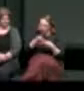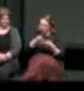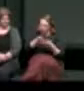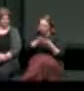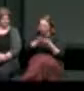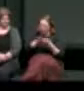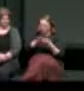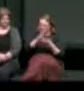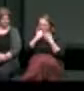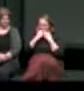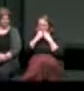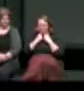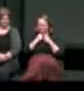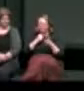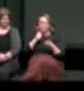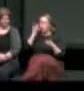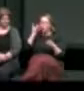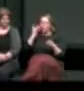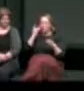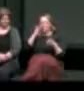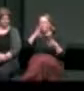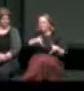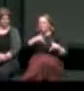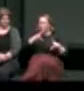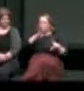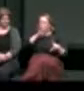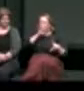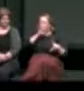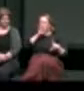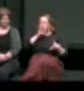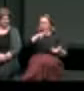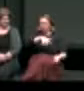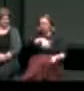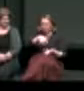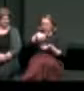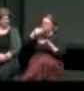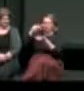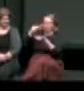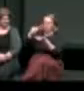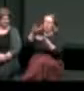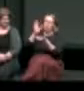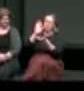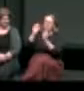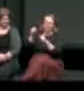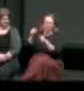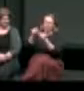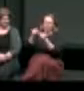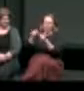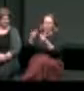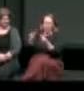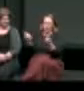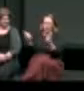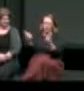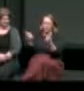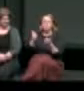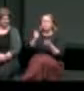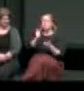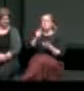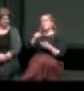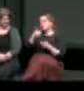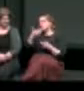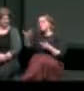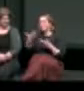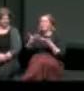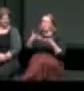curate because they're subject to deterioration as soon as you take them out of water or mud. Other things would probably